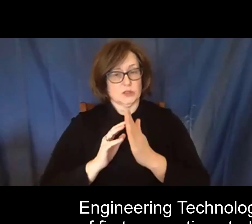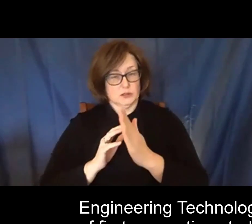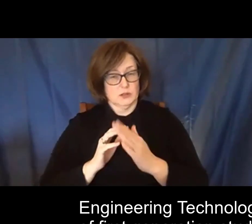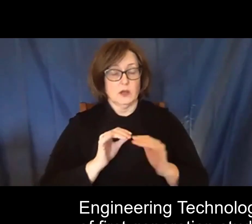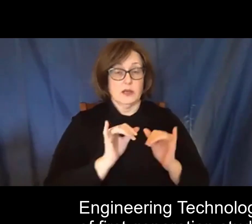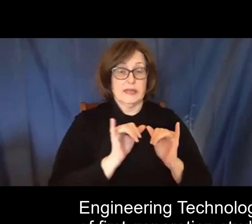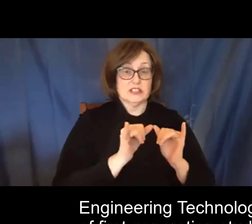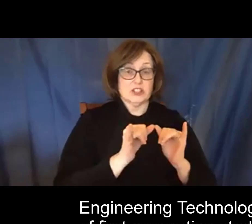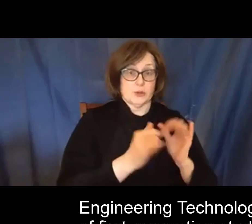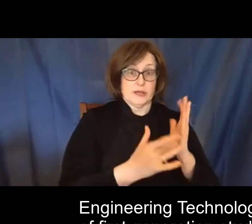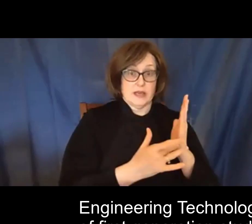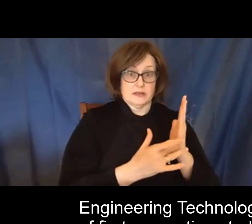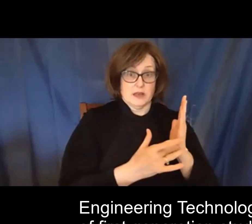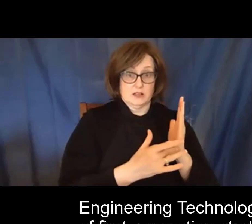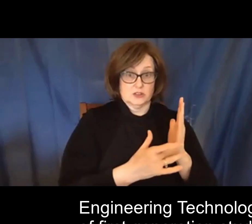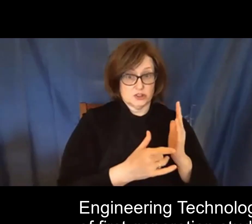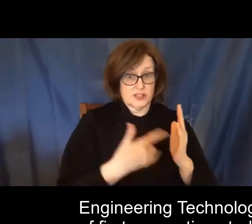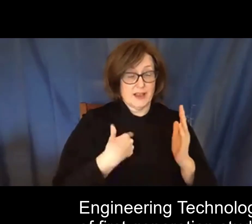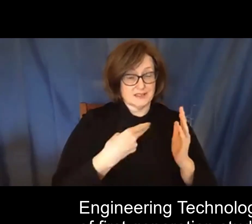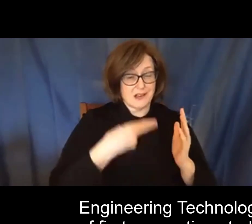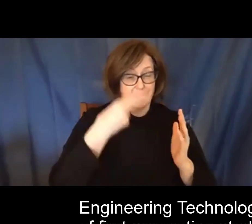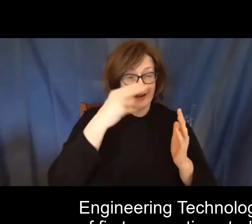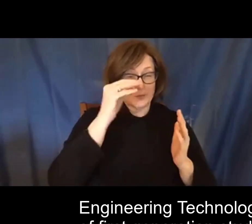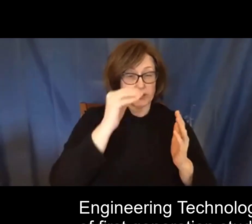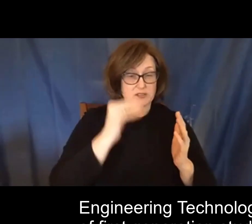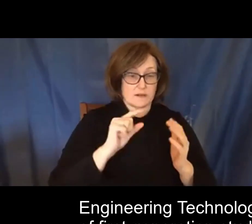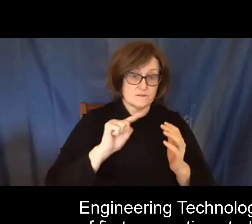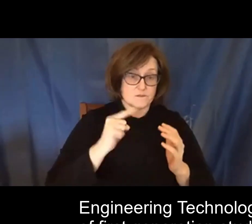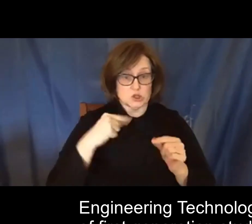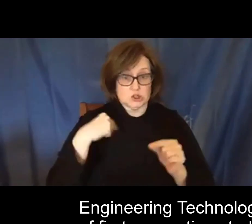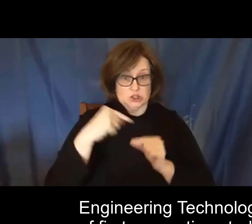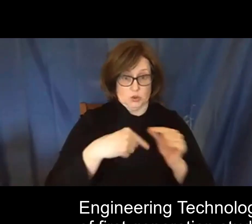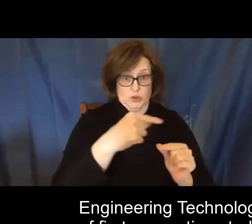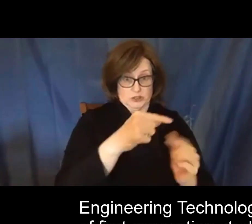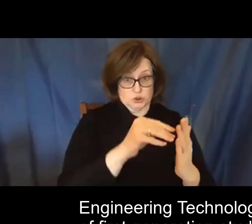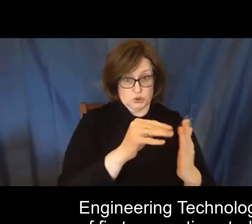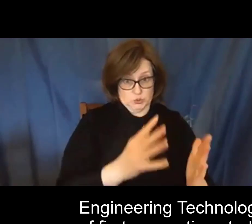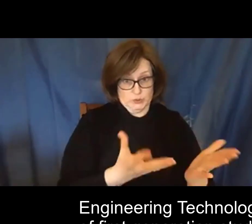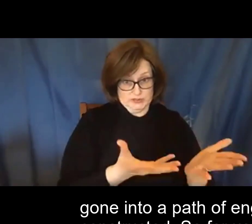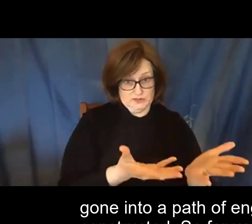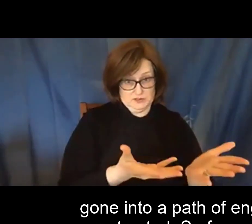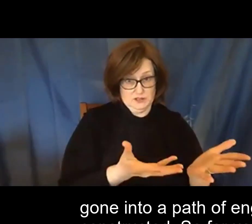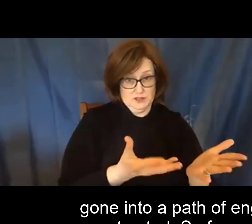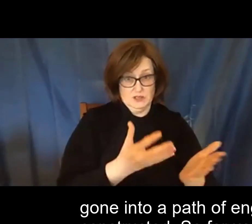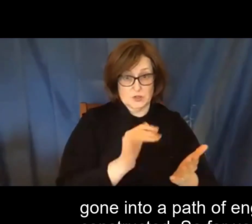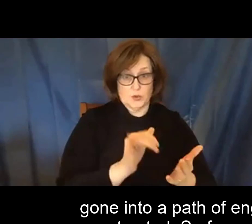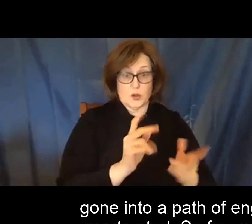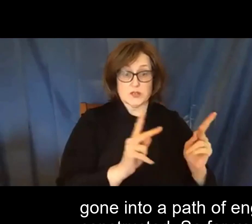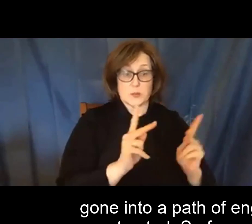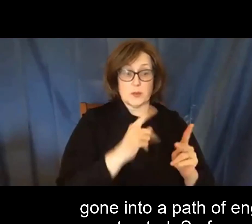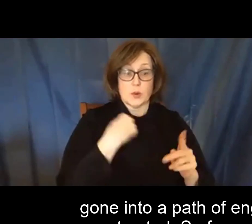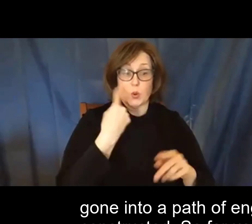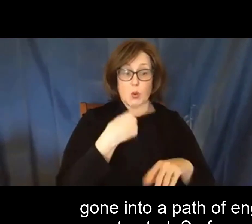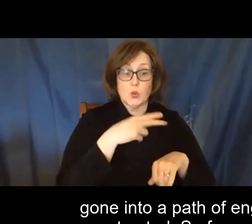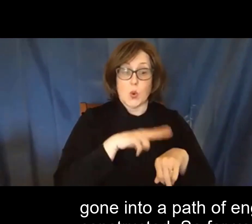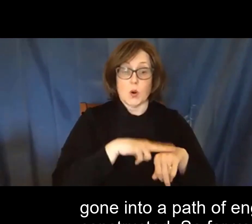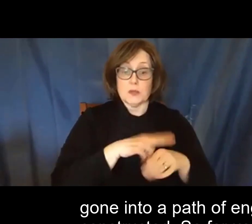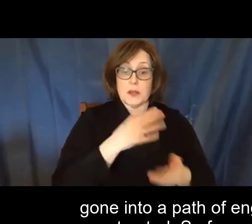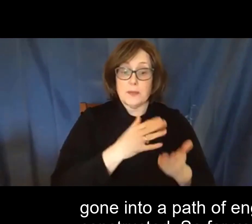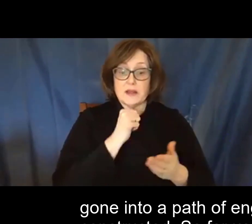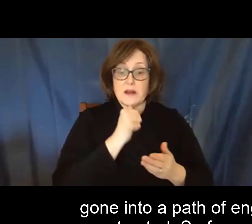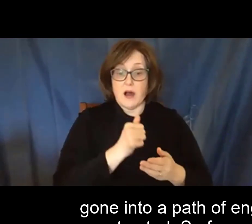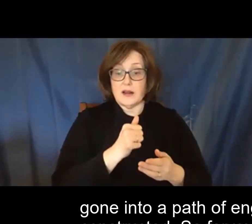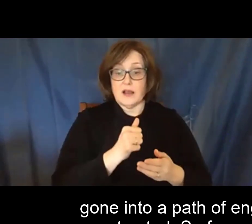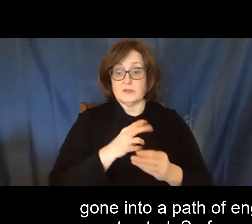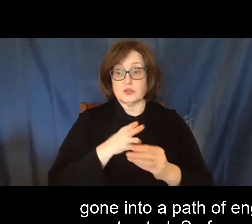percentage of first-generation students. So these are not necessarily the ones who would typically have gone into a path of engineering